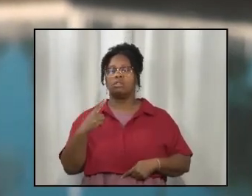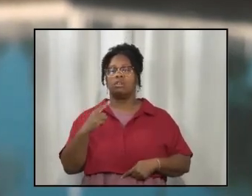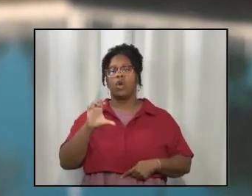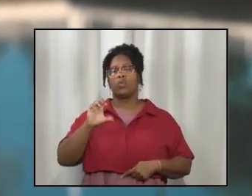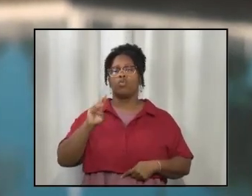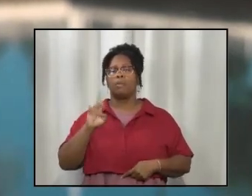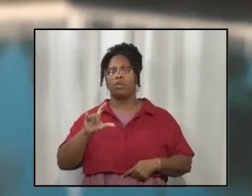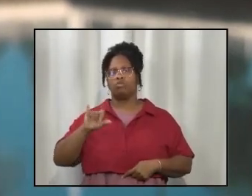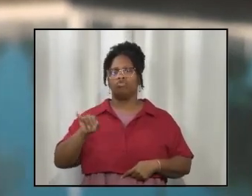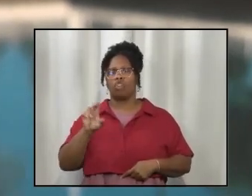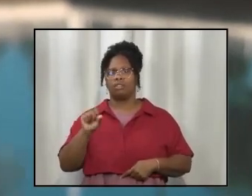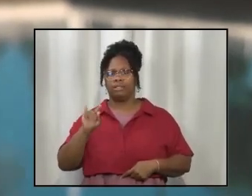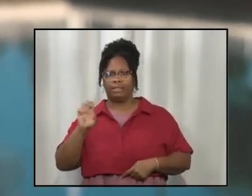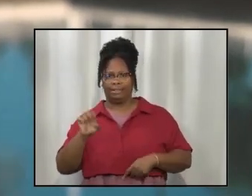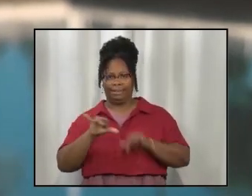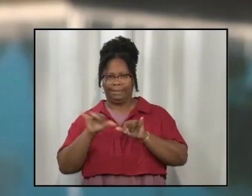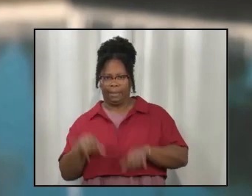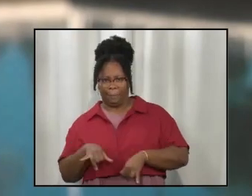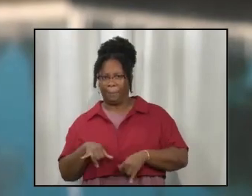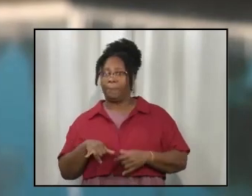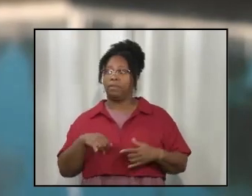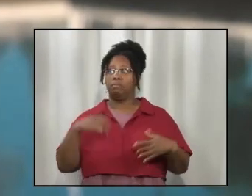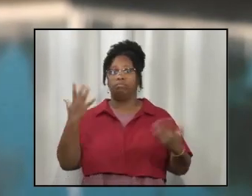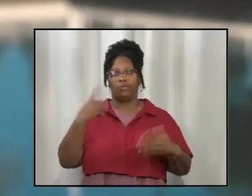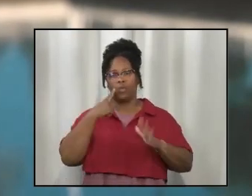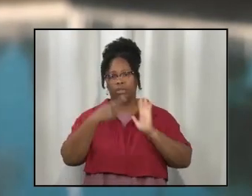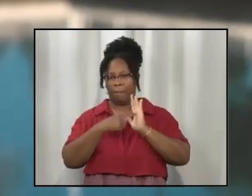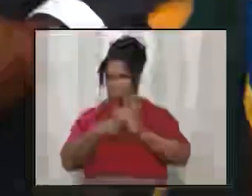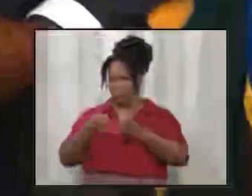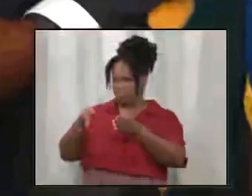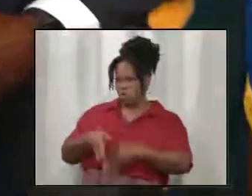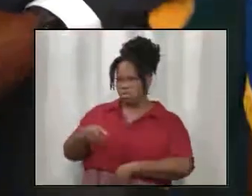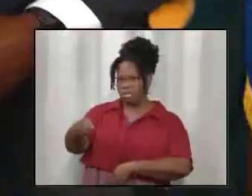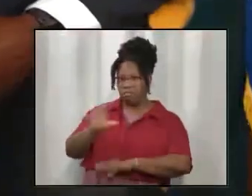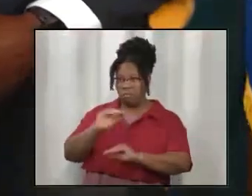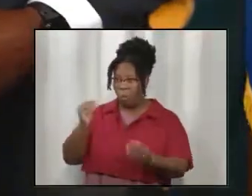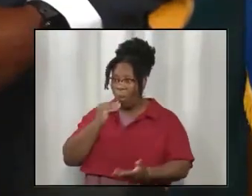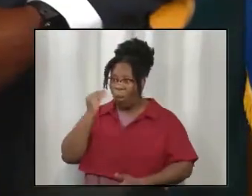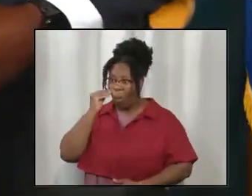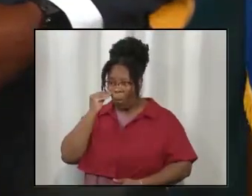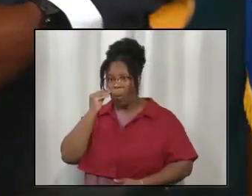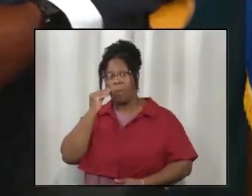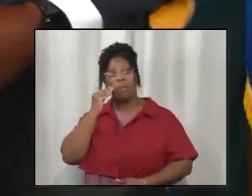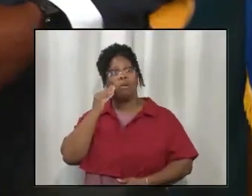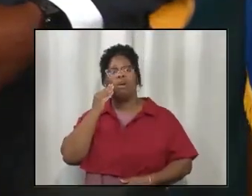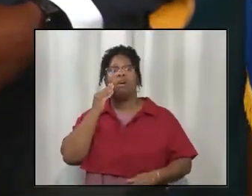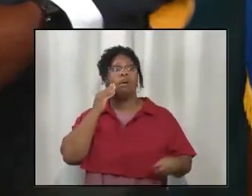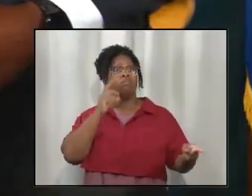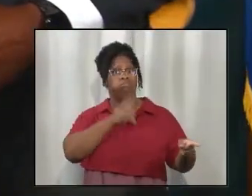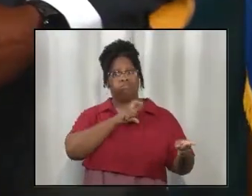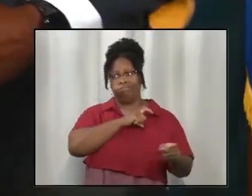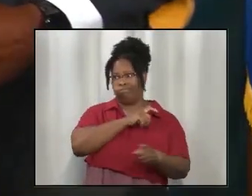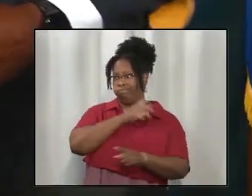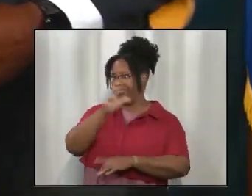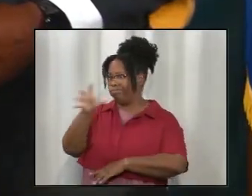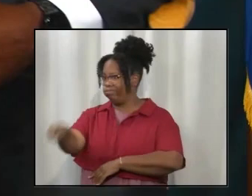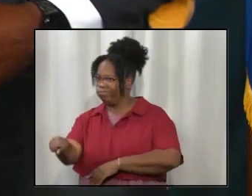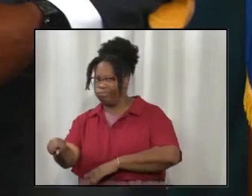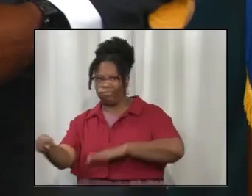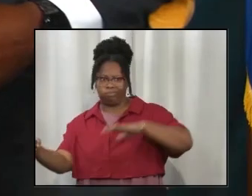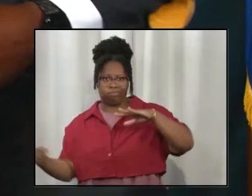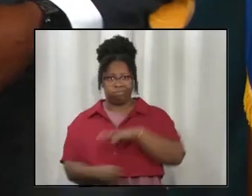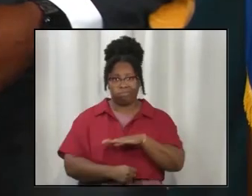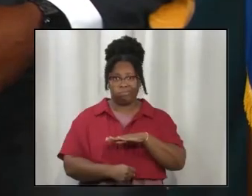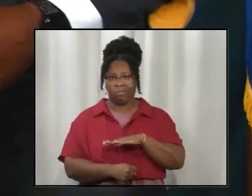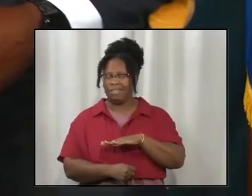justice system when a person who is experiencing homelessness intersects with the system. The traditional criminal justice system is not set up